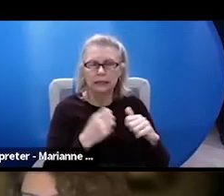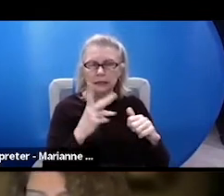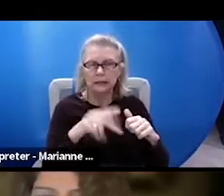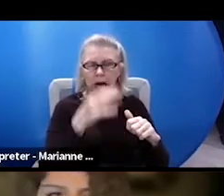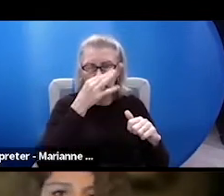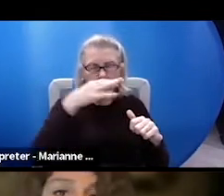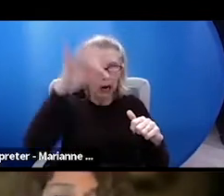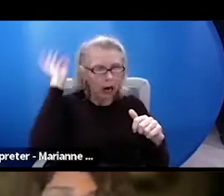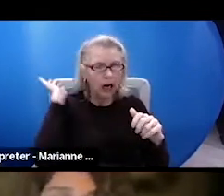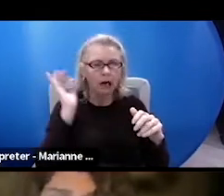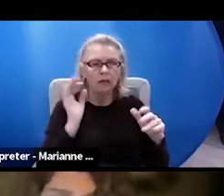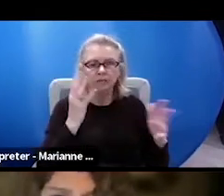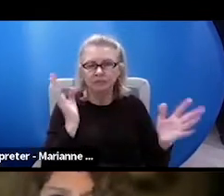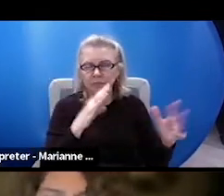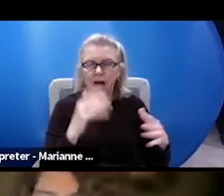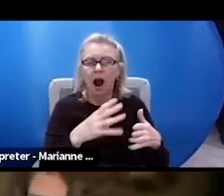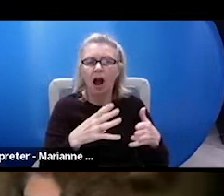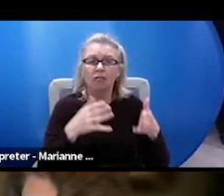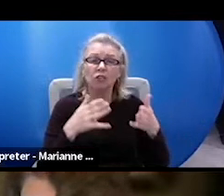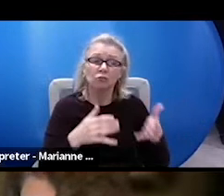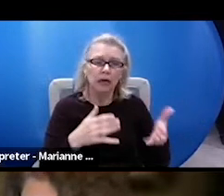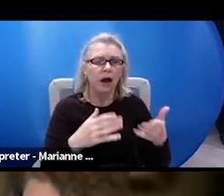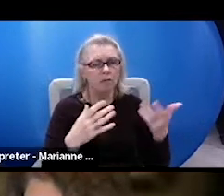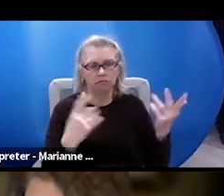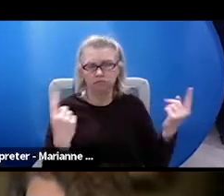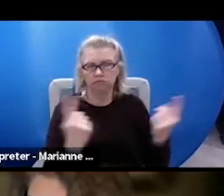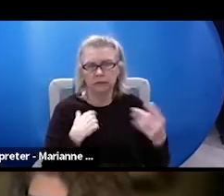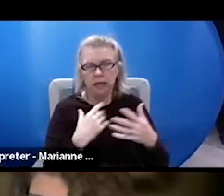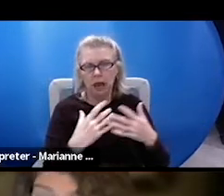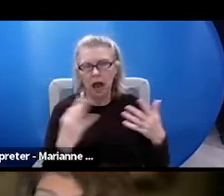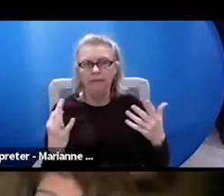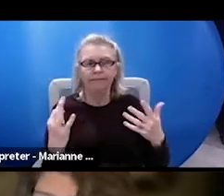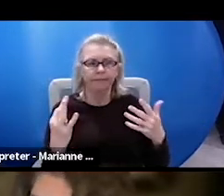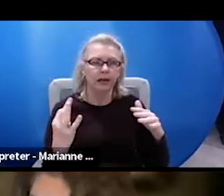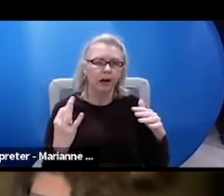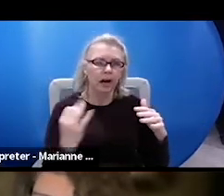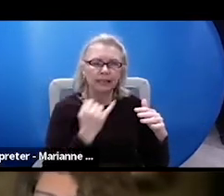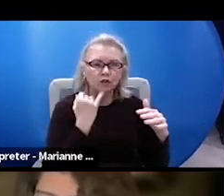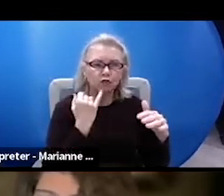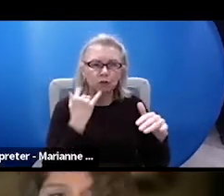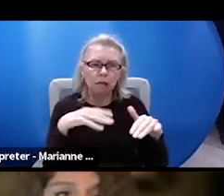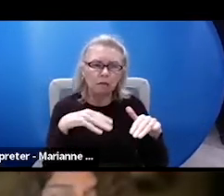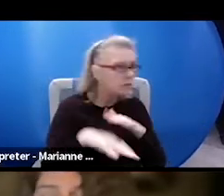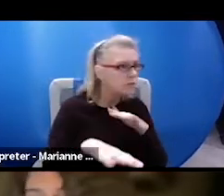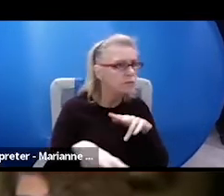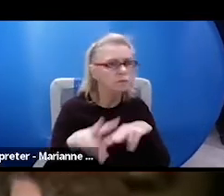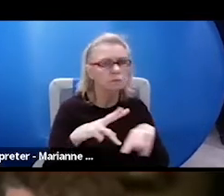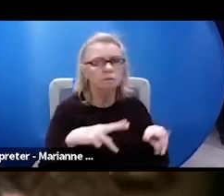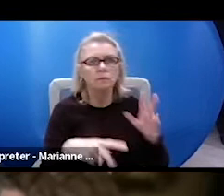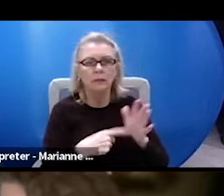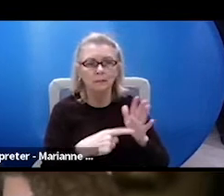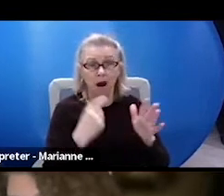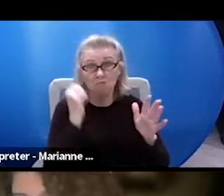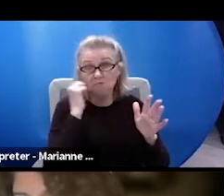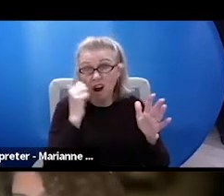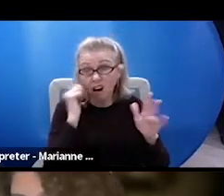And regularly, the street is regularly witness to incursions, some Israeli incursions, sometimes daily for